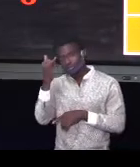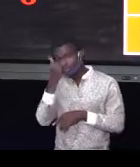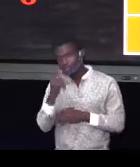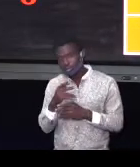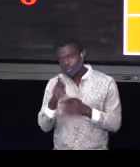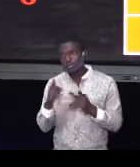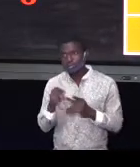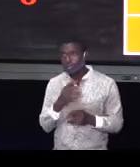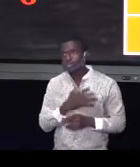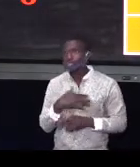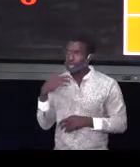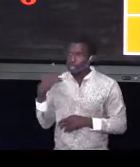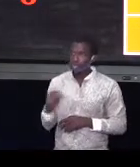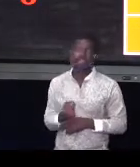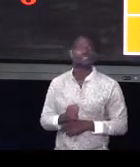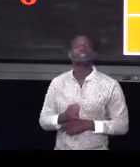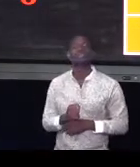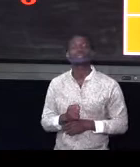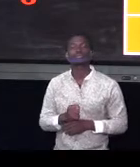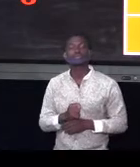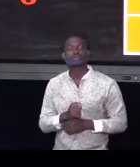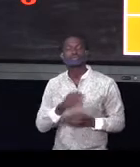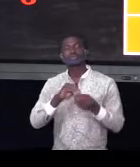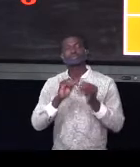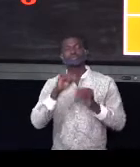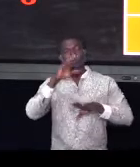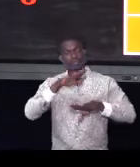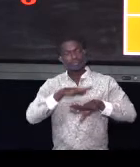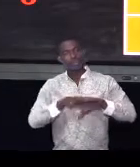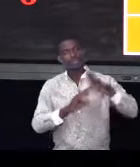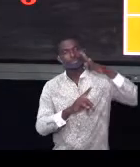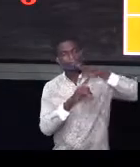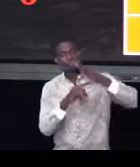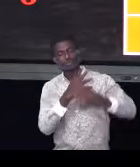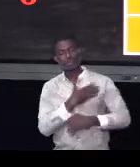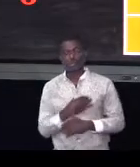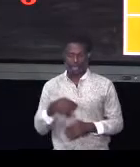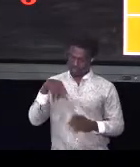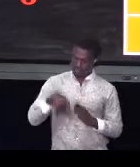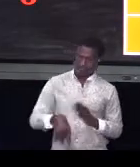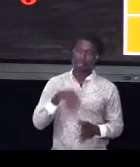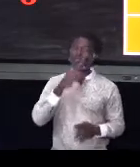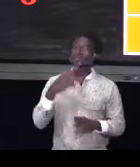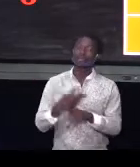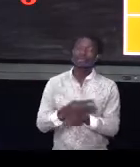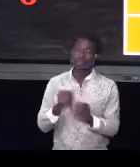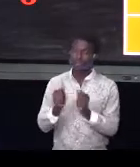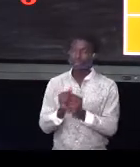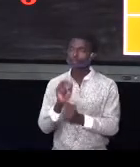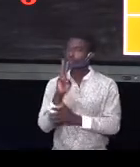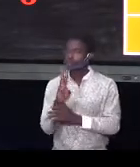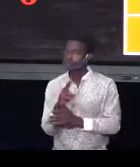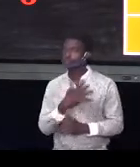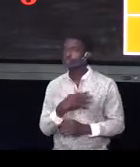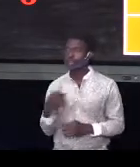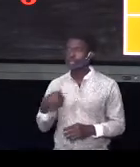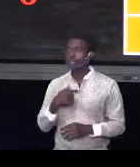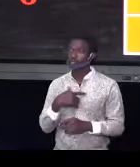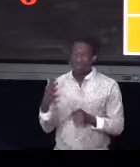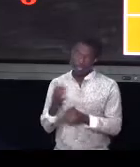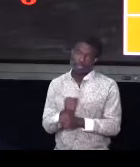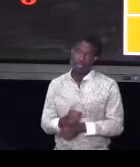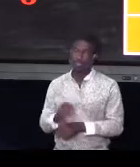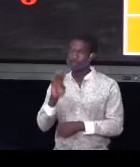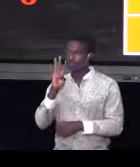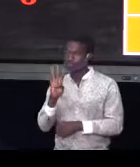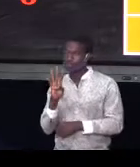the numerator is 2, I've multiplied with 2. The denominator is 3, I've multiplied with 2 again, times 2 times 2. And then I get 2 times